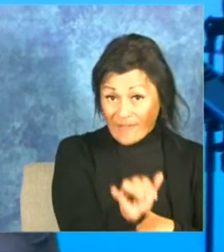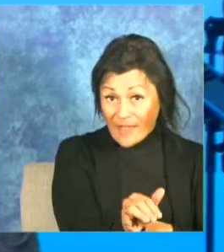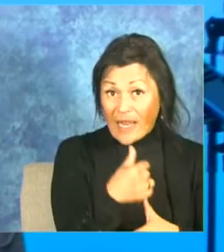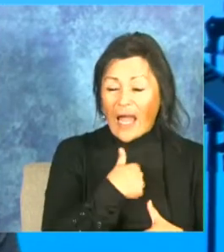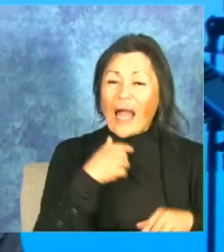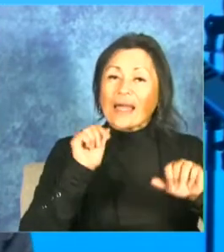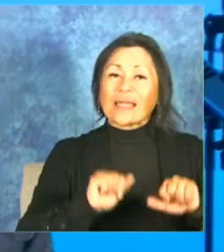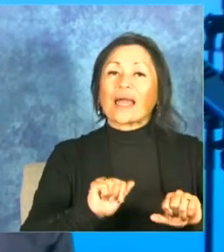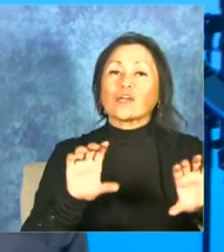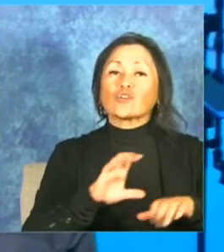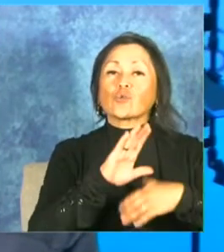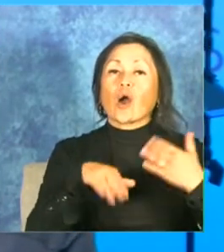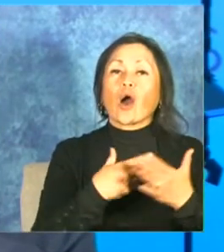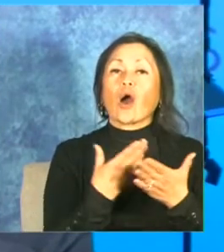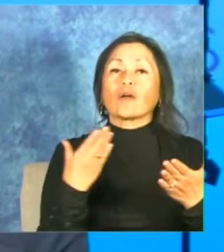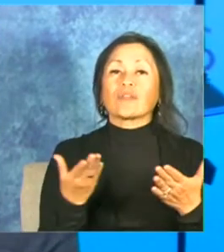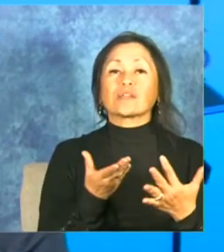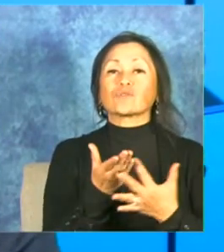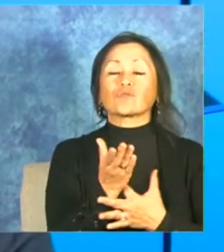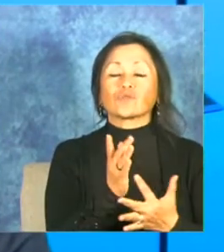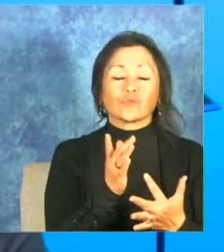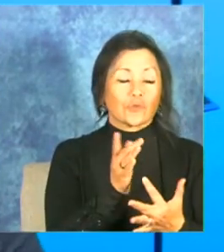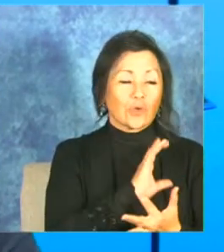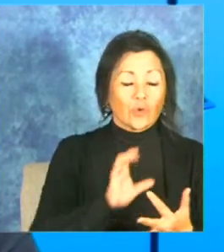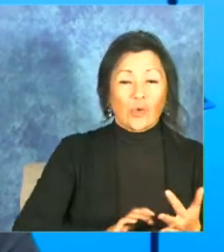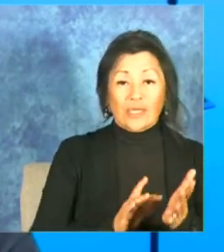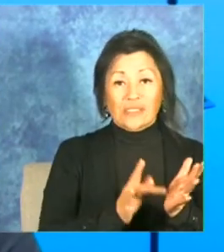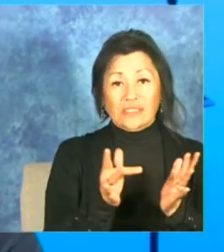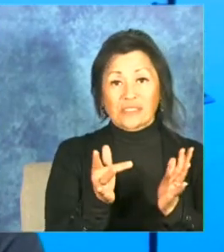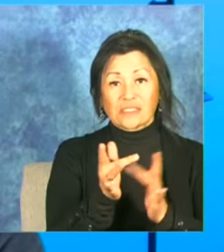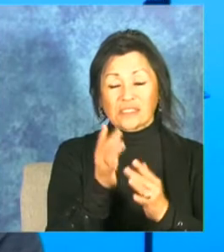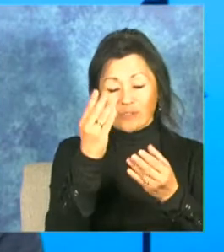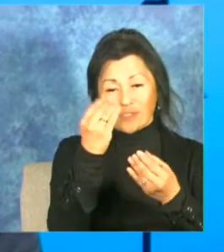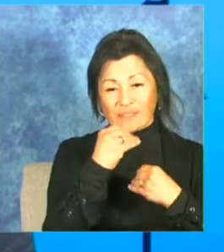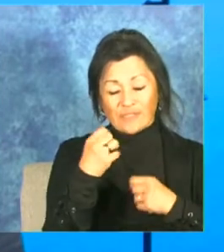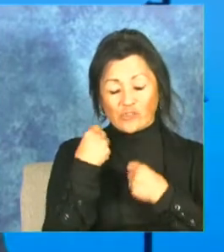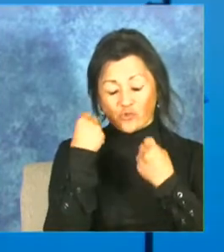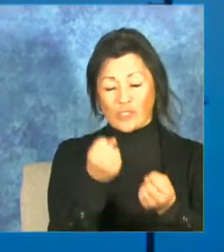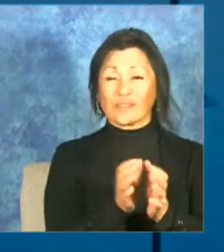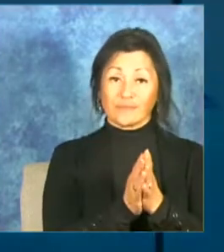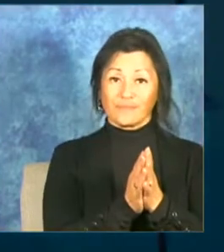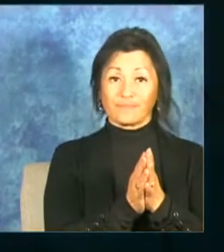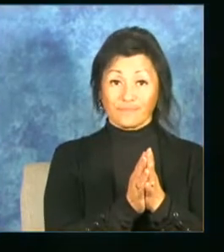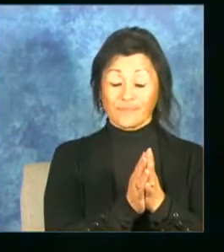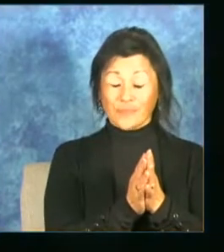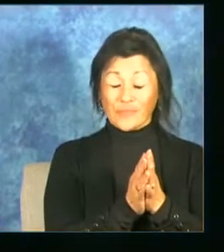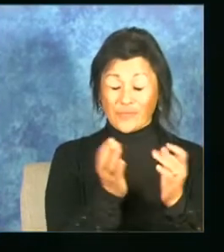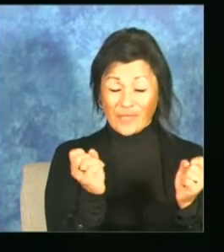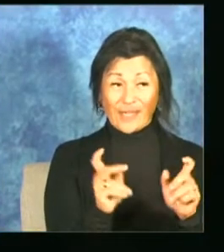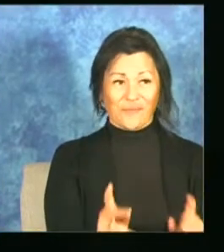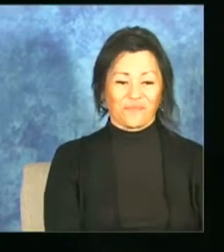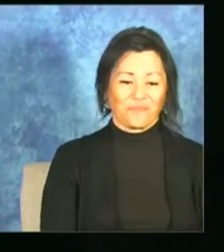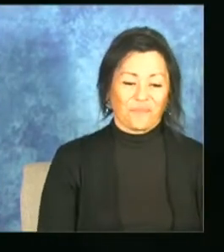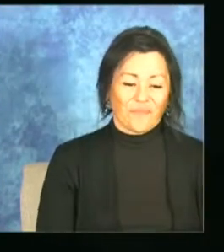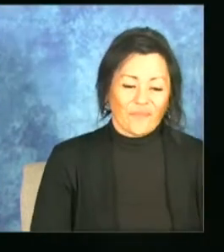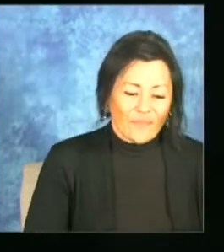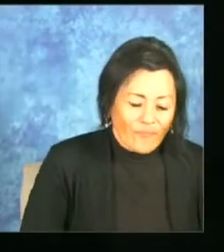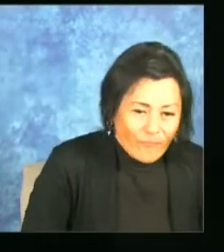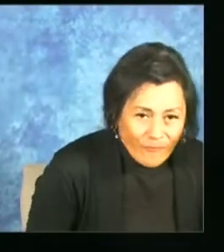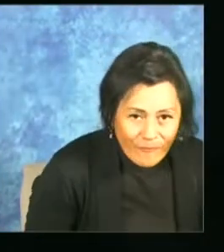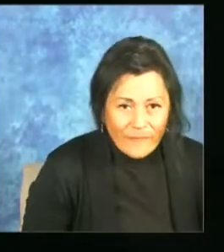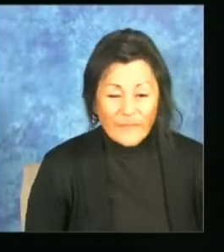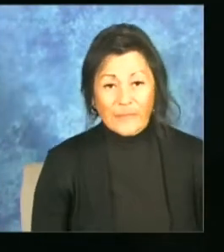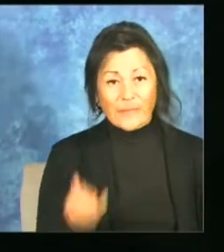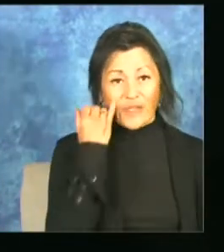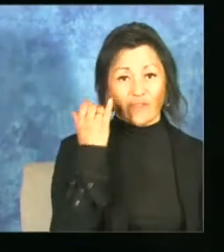can do all things through Christ Jesus who strengthens me, right? Come on now. Those of you that